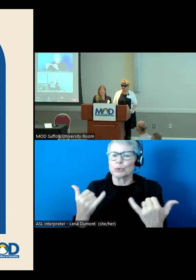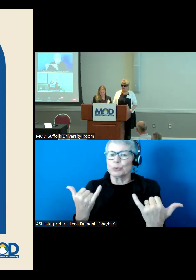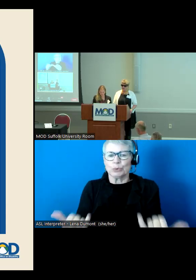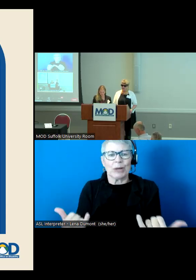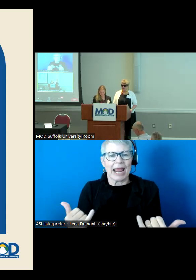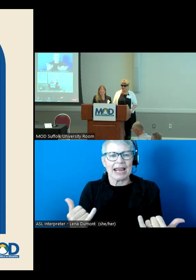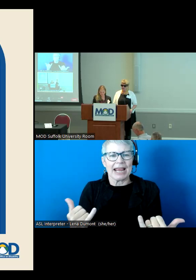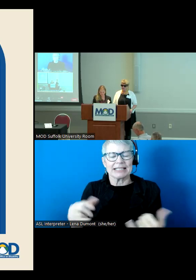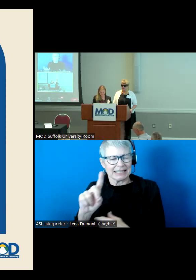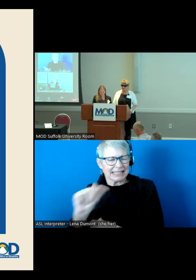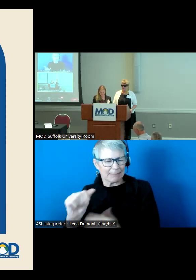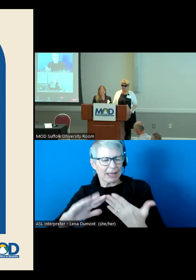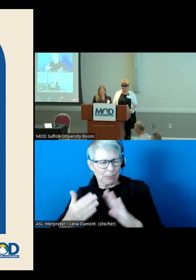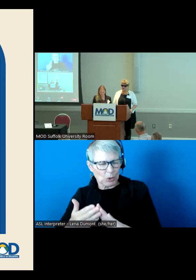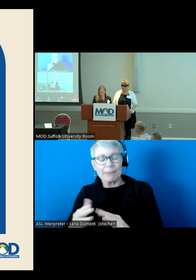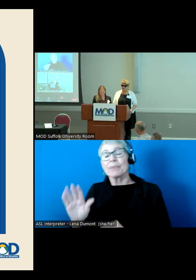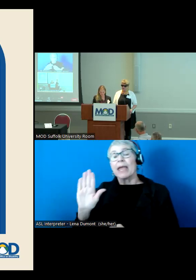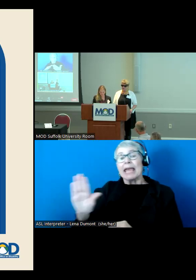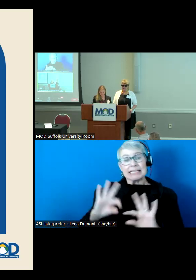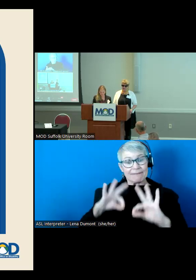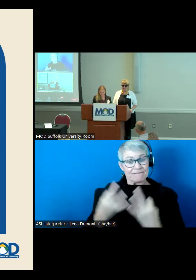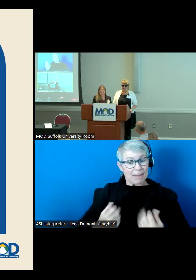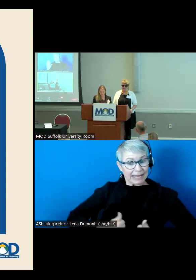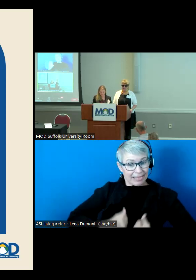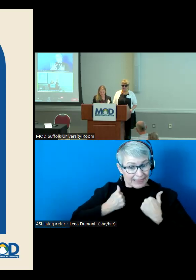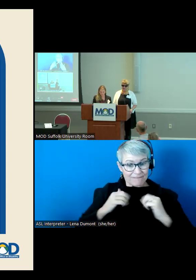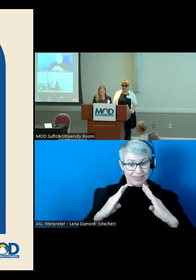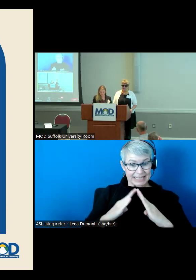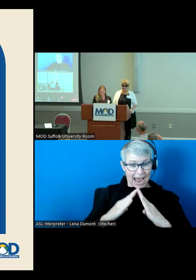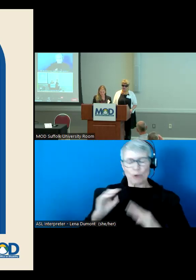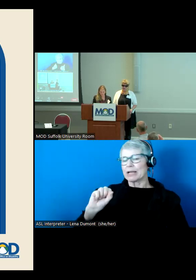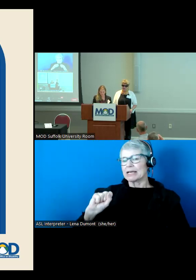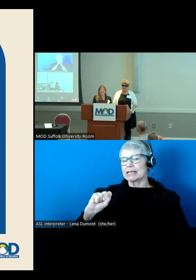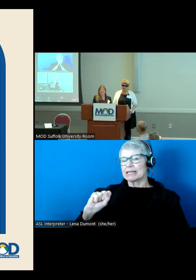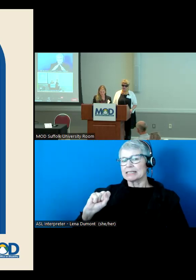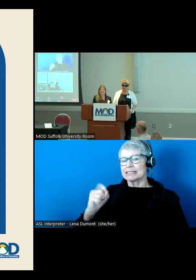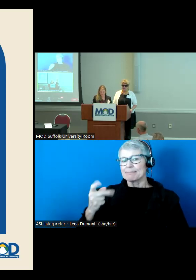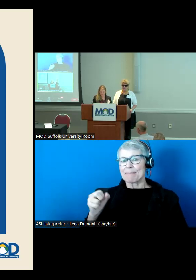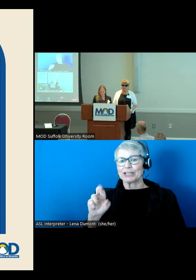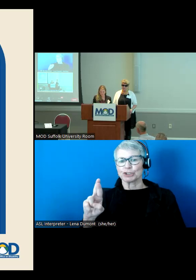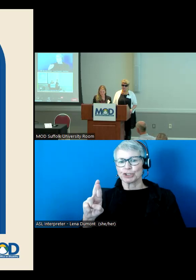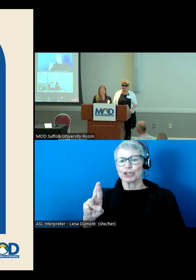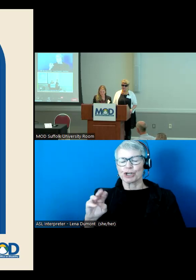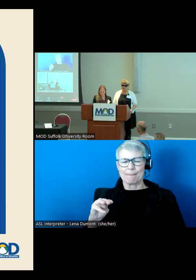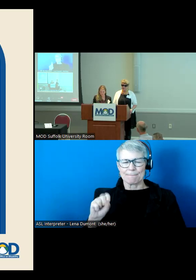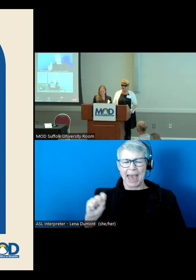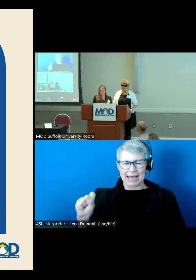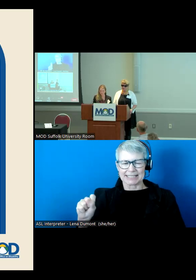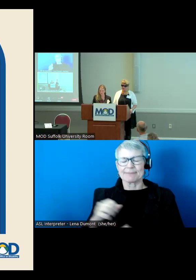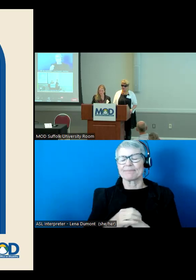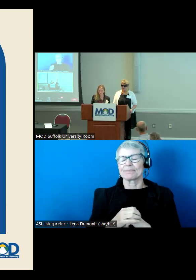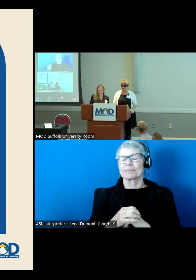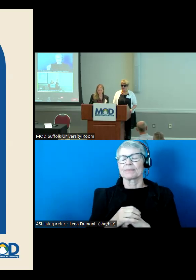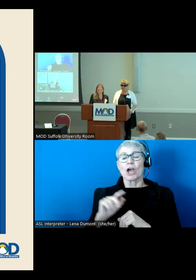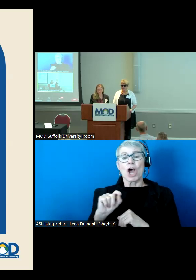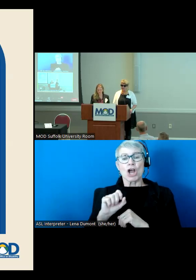This family lived in Spencer, Mass, and through a lot of things that he learned through